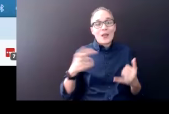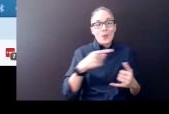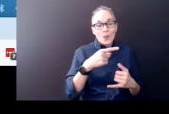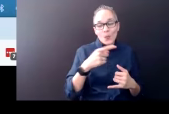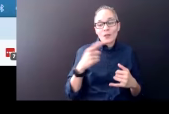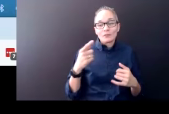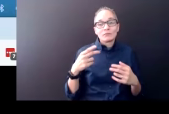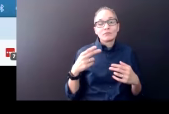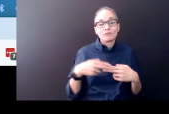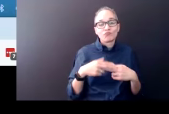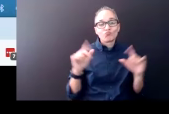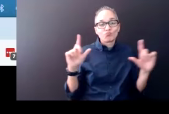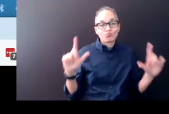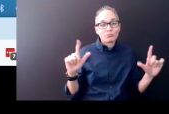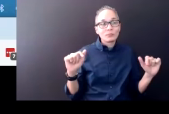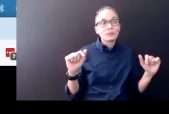place where,